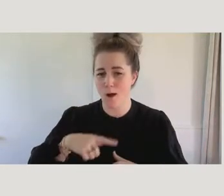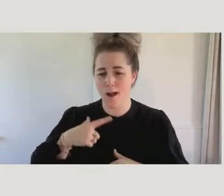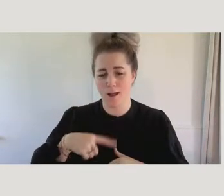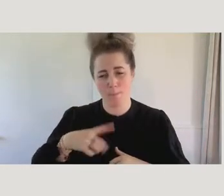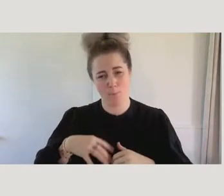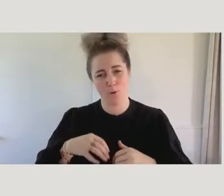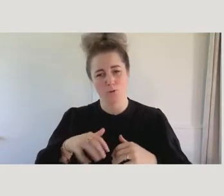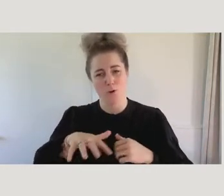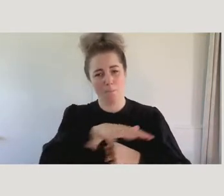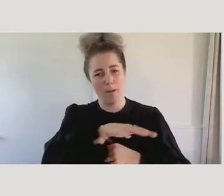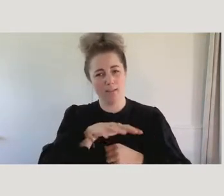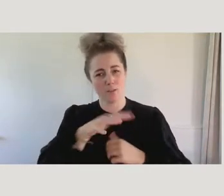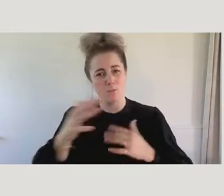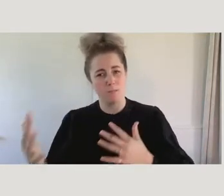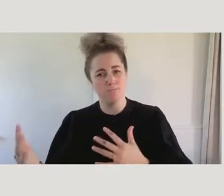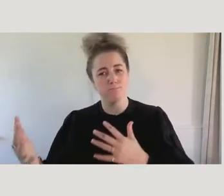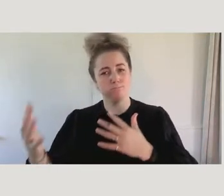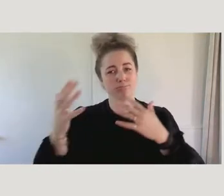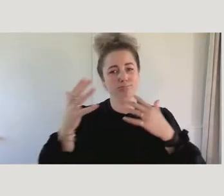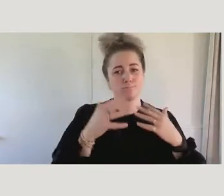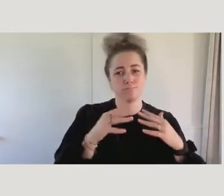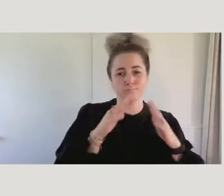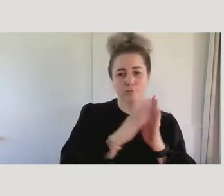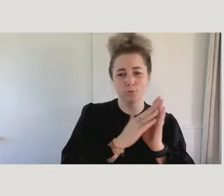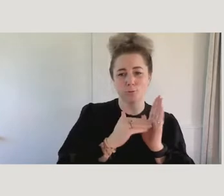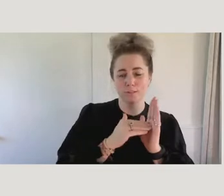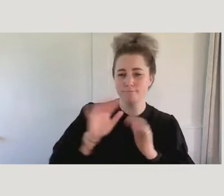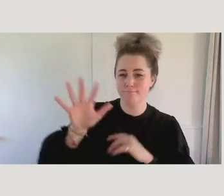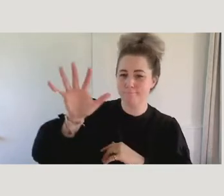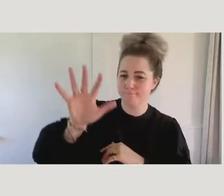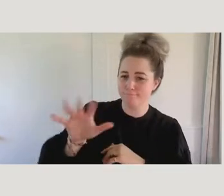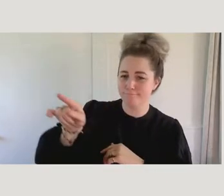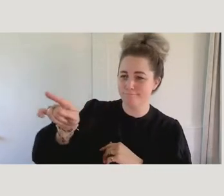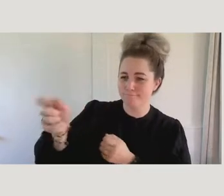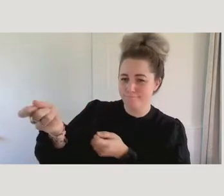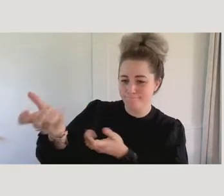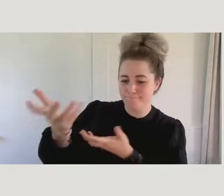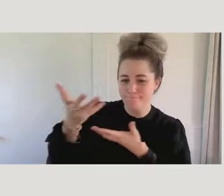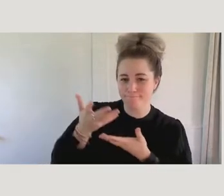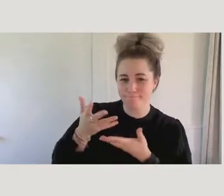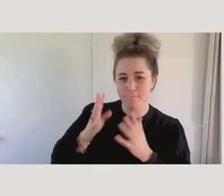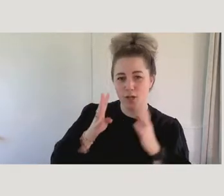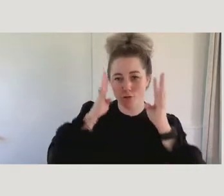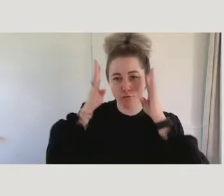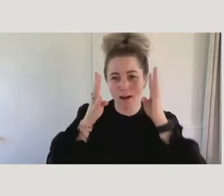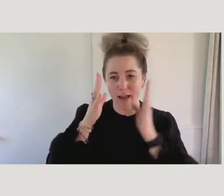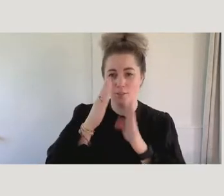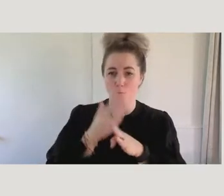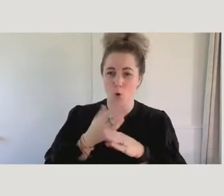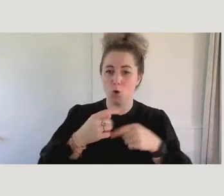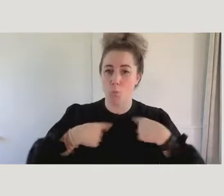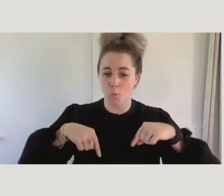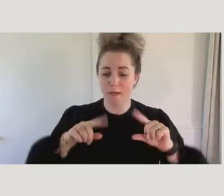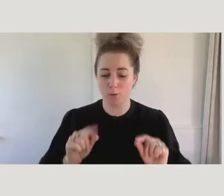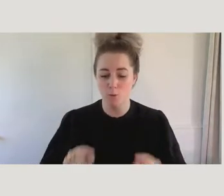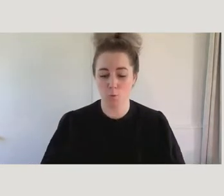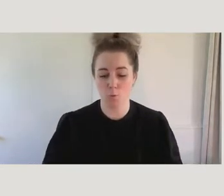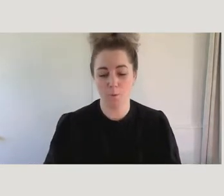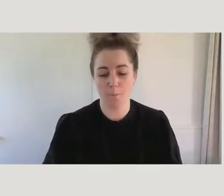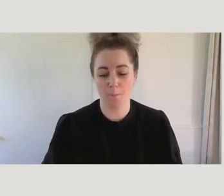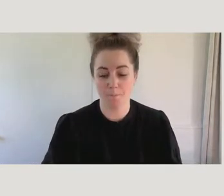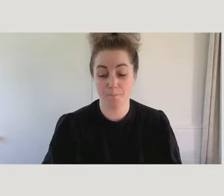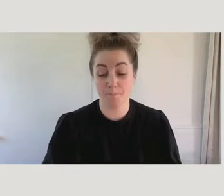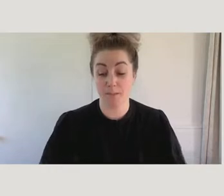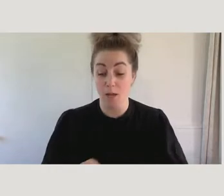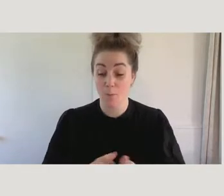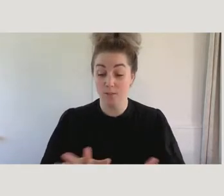places that we have come from and the way that it informs the creative work that we do uh it